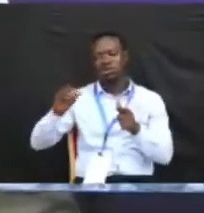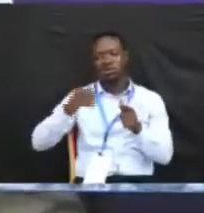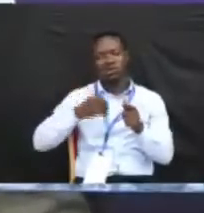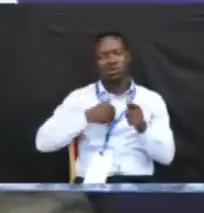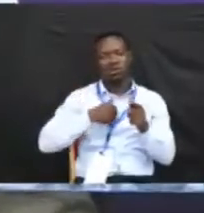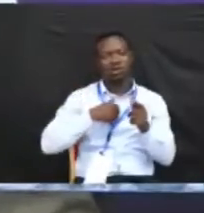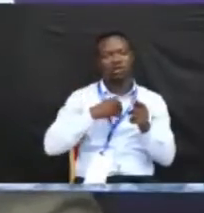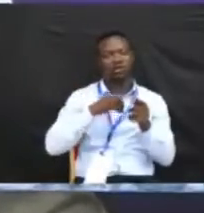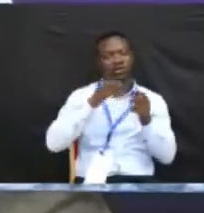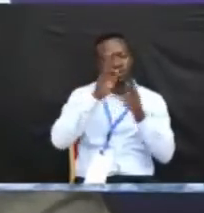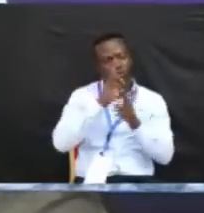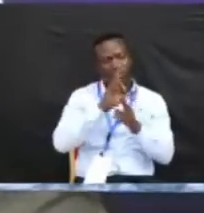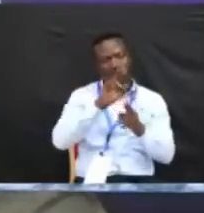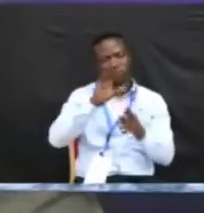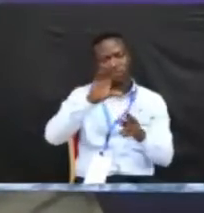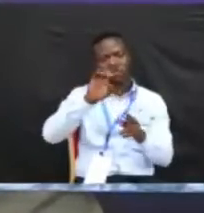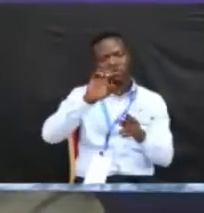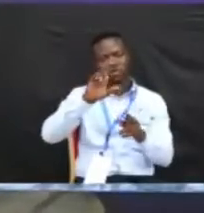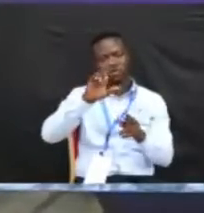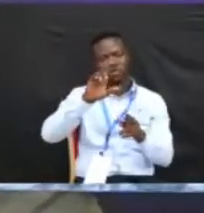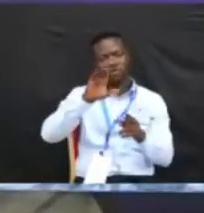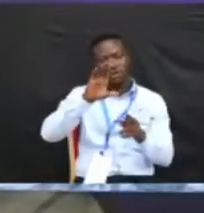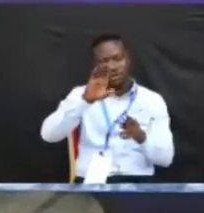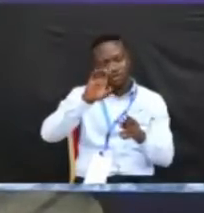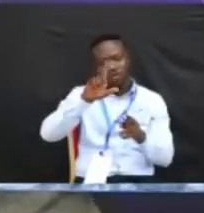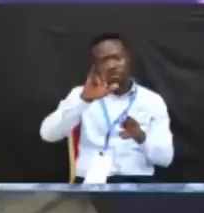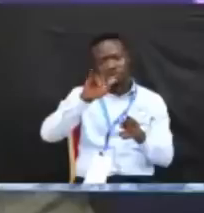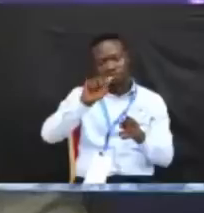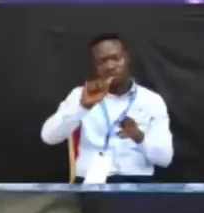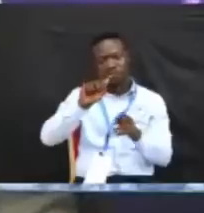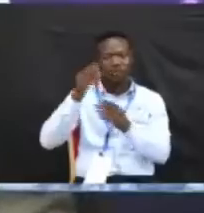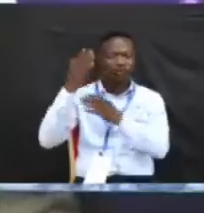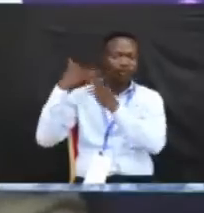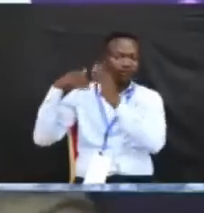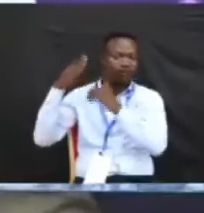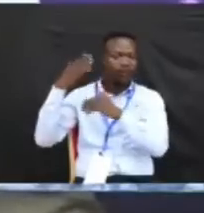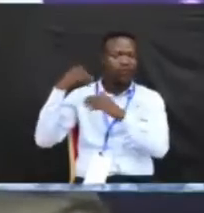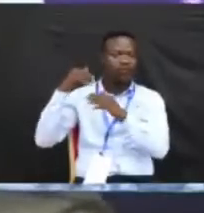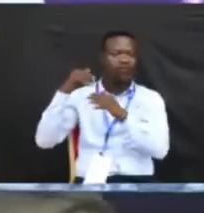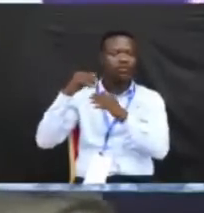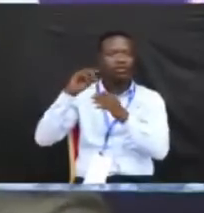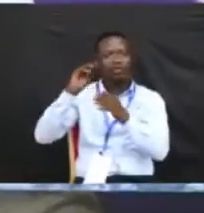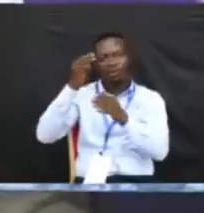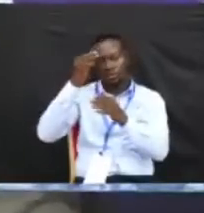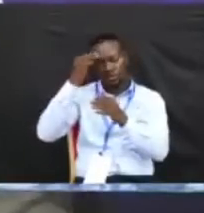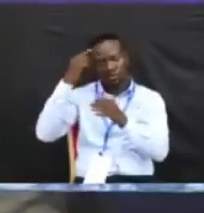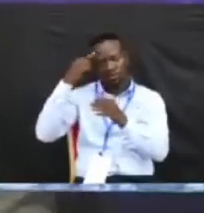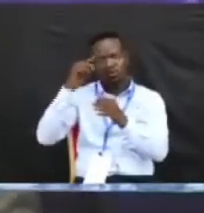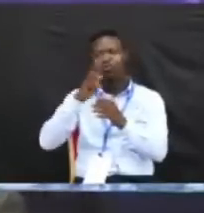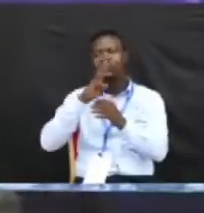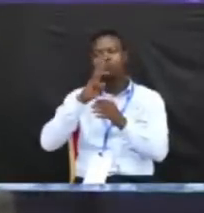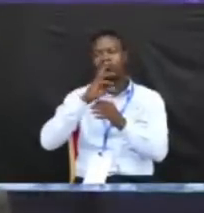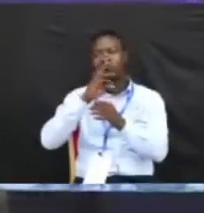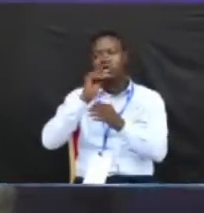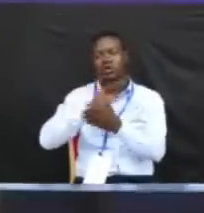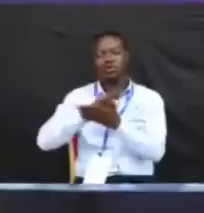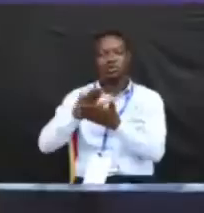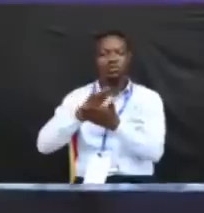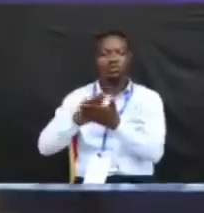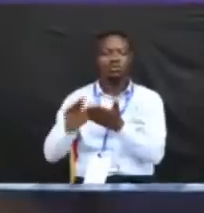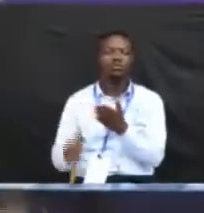Adapa, former MP new Abraim and former minister for water and sanitation. Mommy, you are